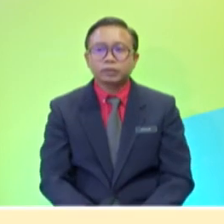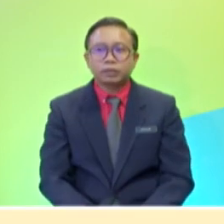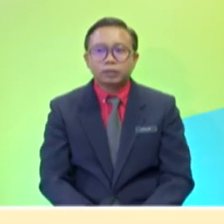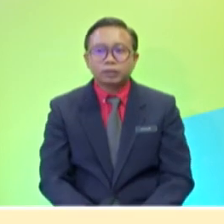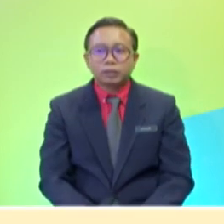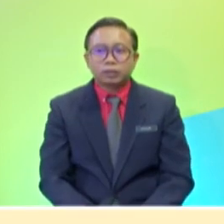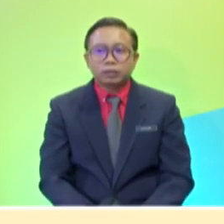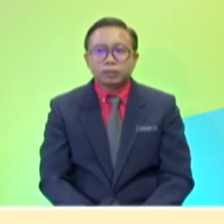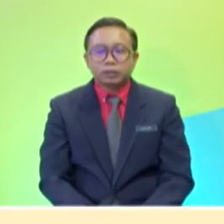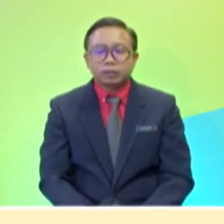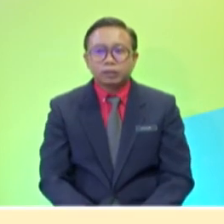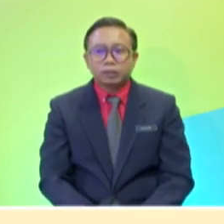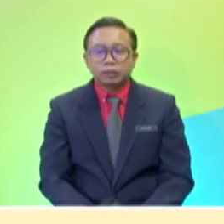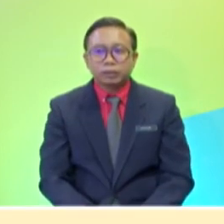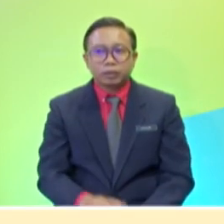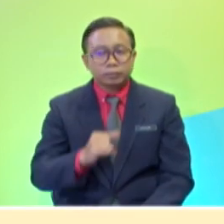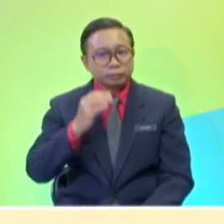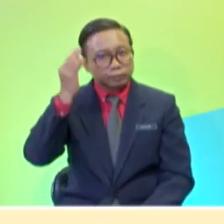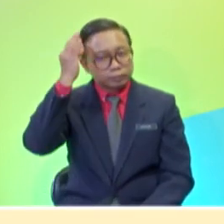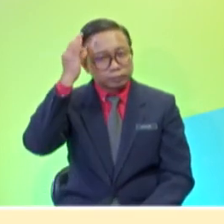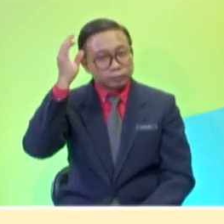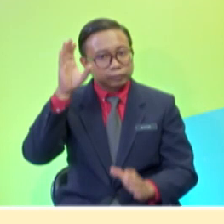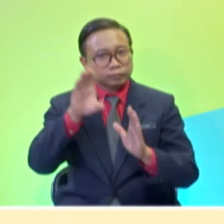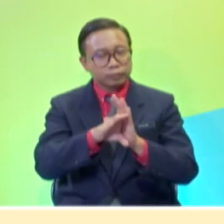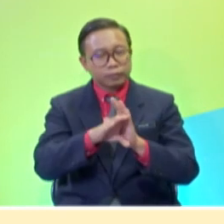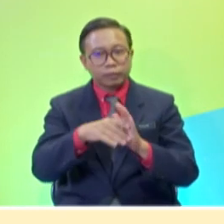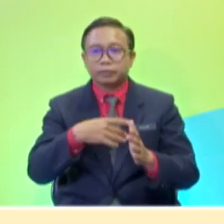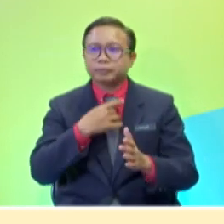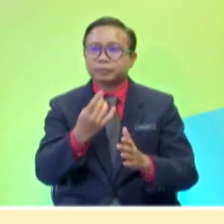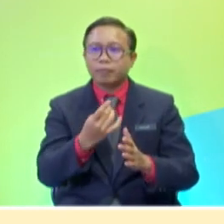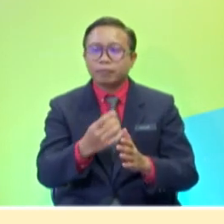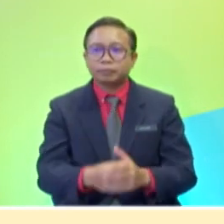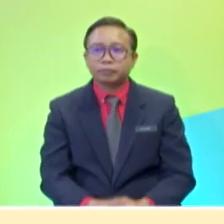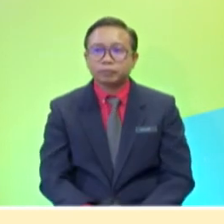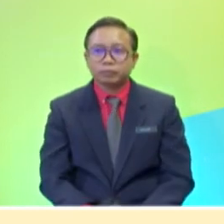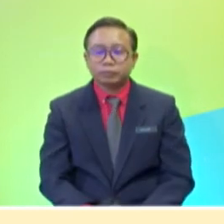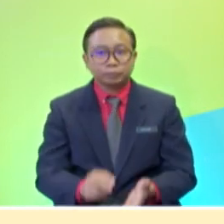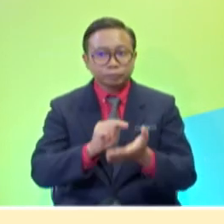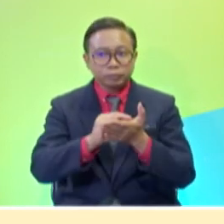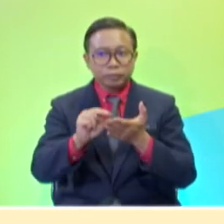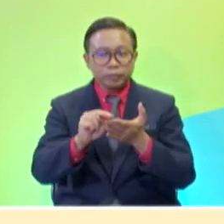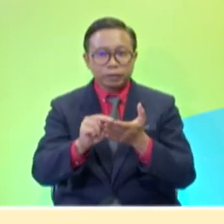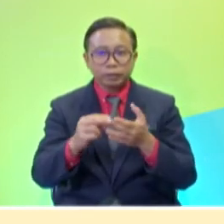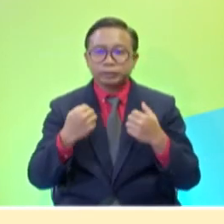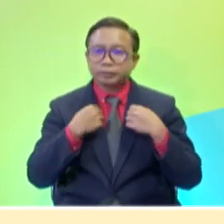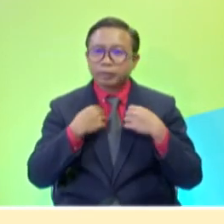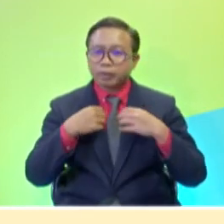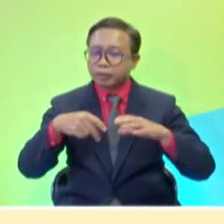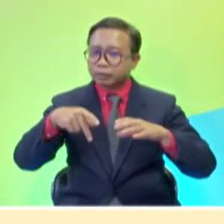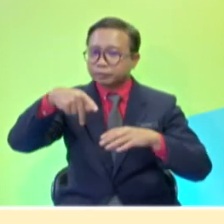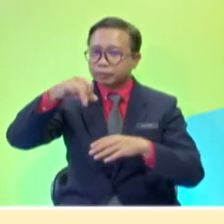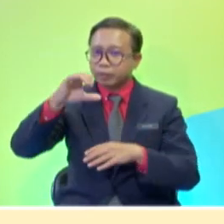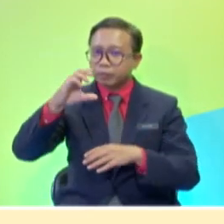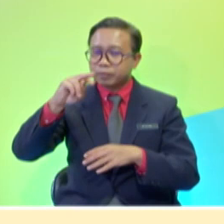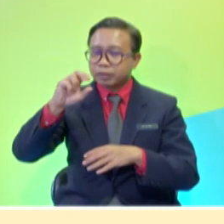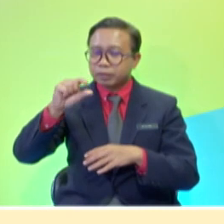Okay, so I think this picture is like a nice place to have a picnic or